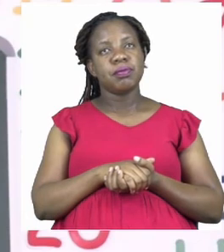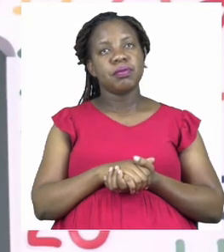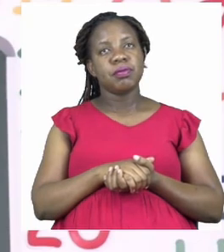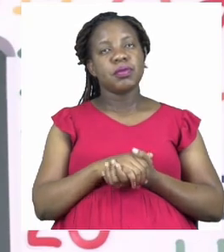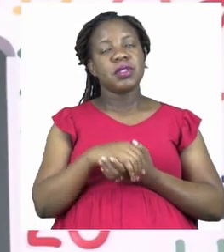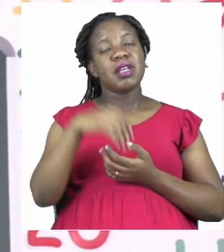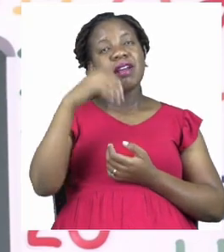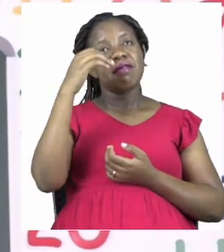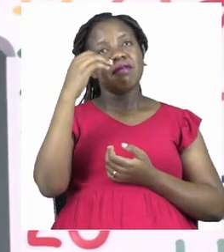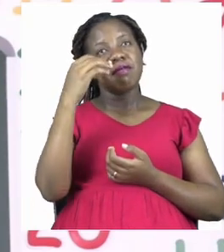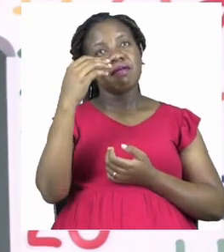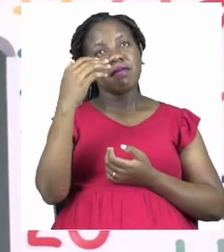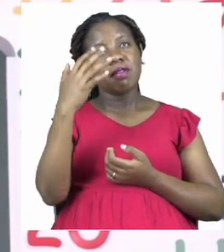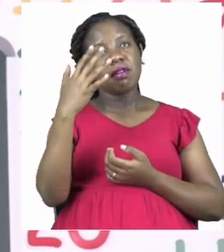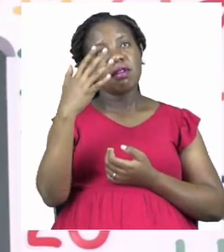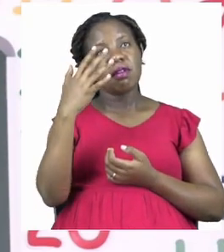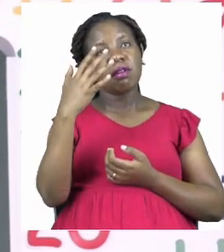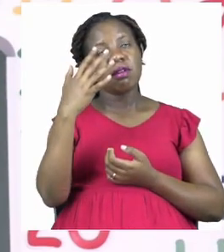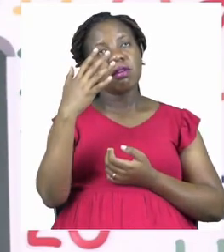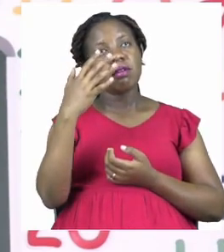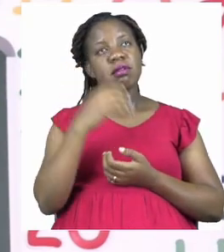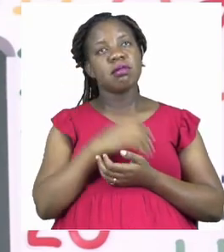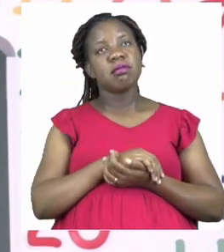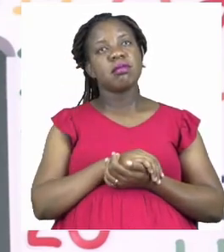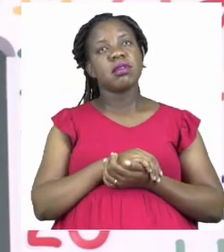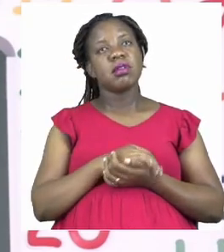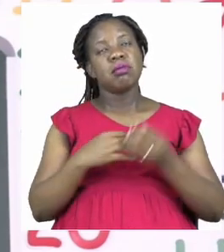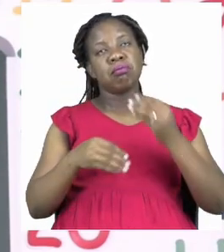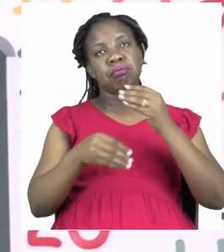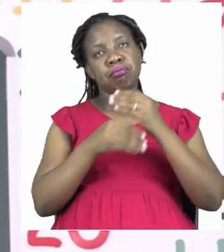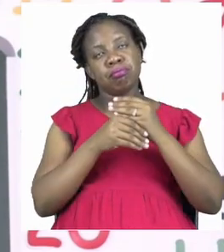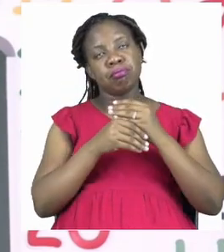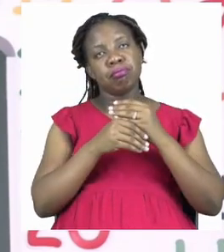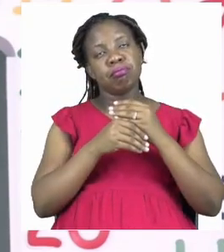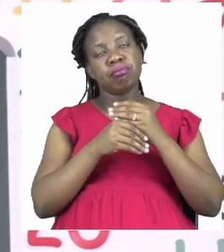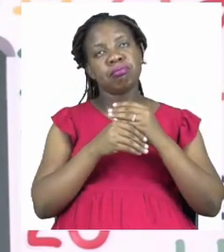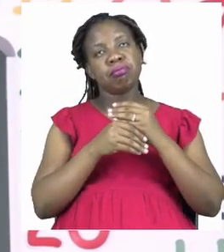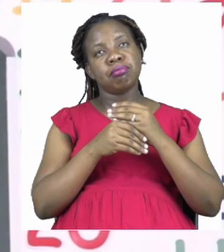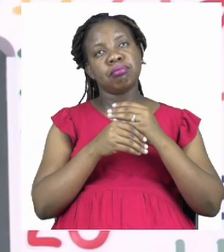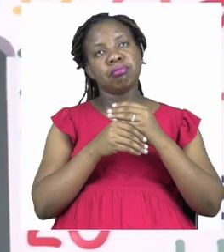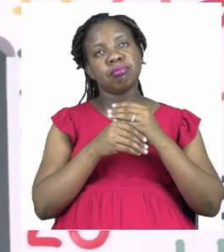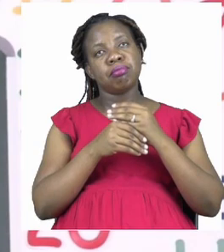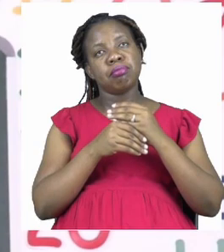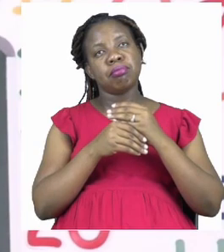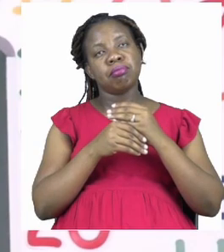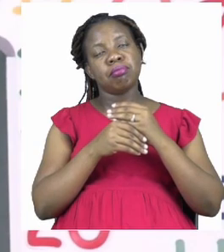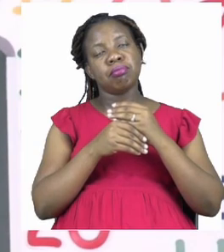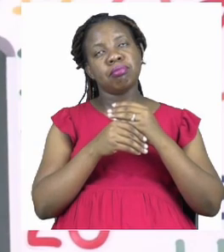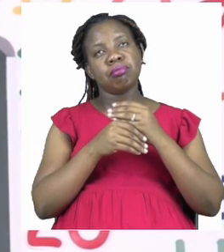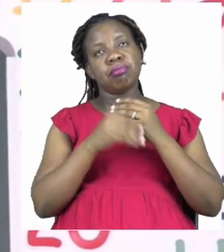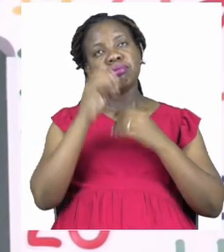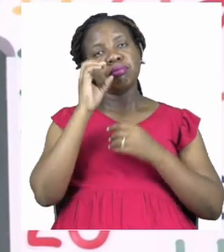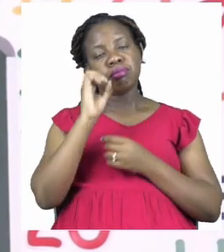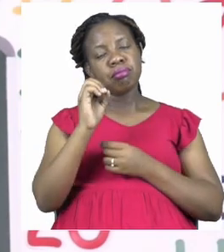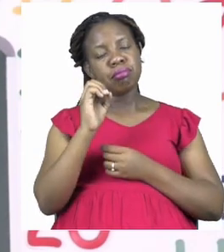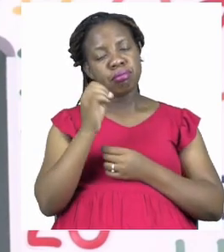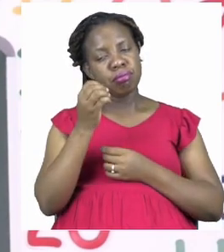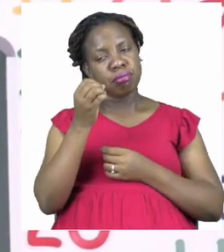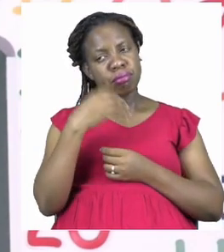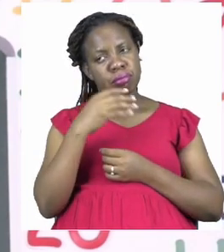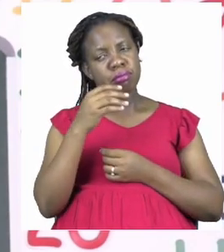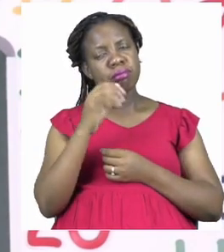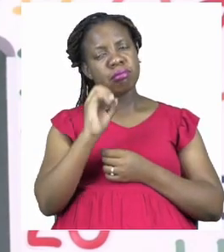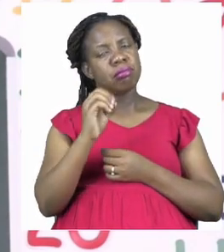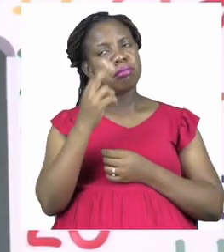0. Did you say 0? 5 plus 0 does not give us 0, boys and